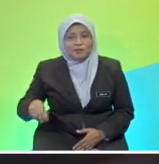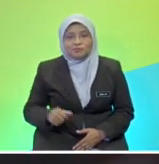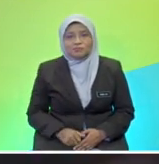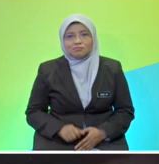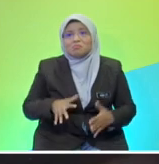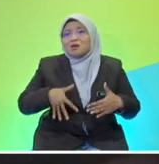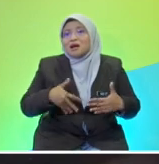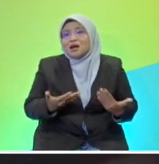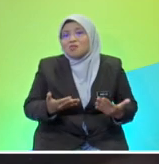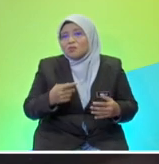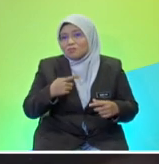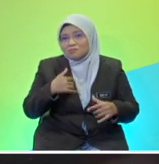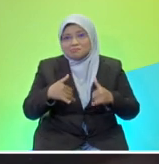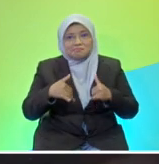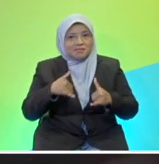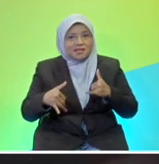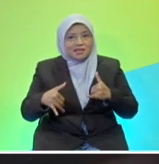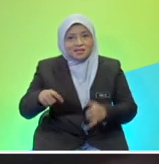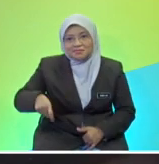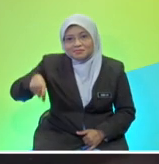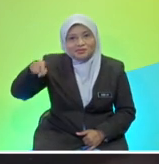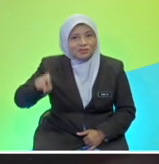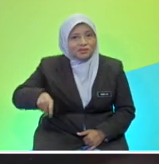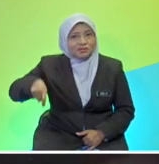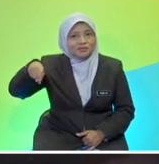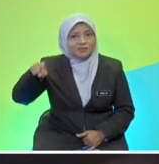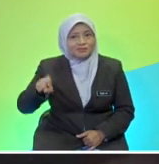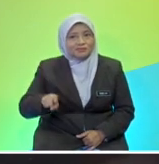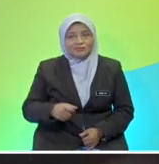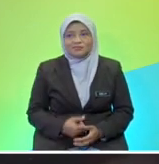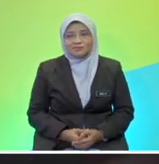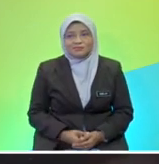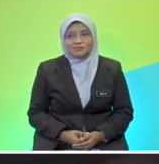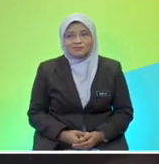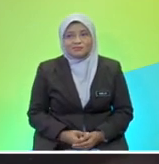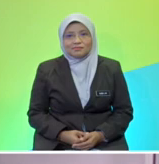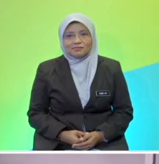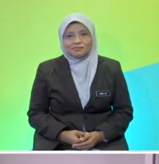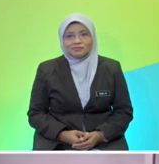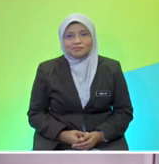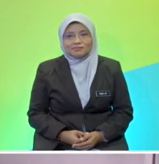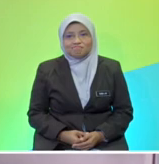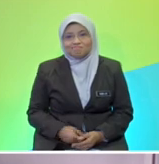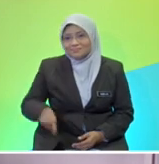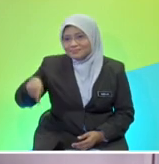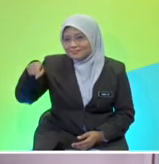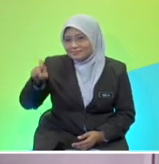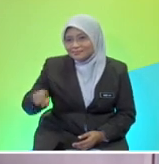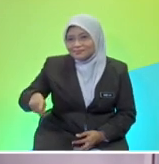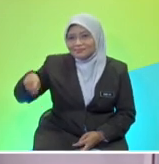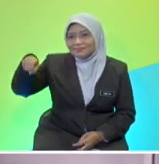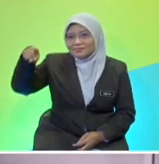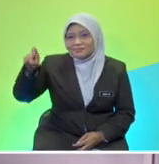play yo-yo. Let me try. Okay, good. Let me try. Can I try, teacher? Yes, go ahead. So bring it down and it comes back